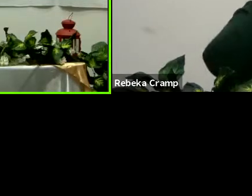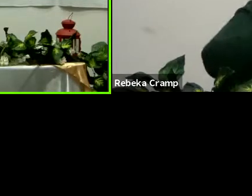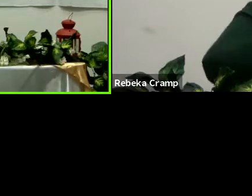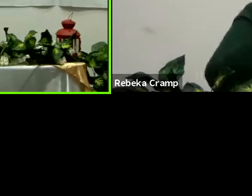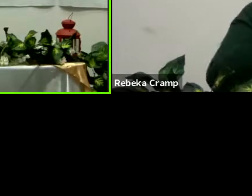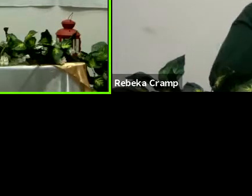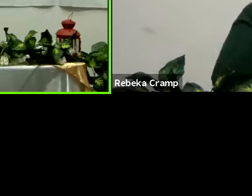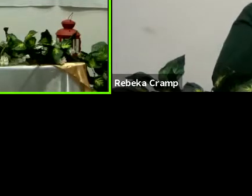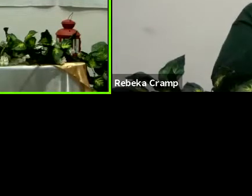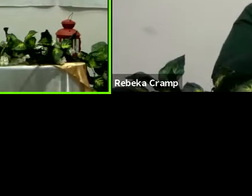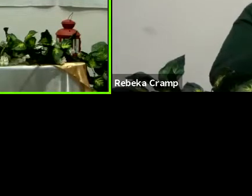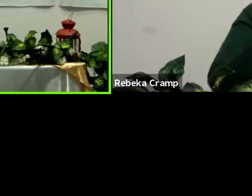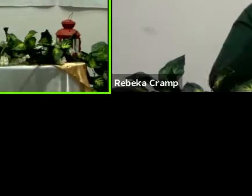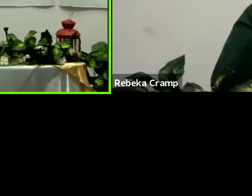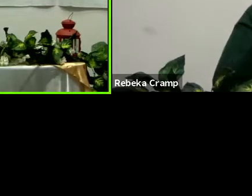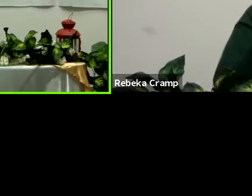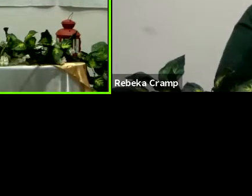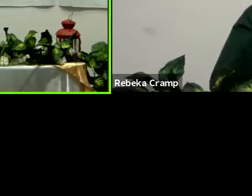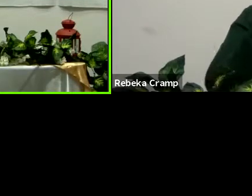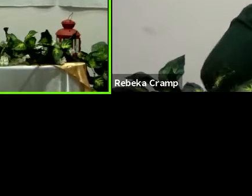It's muted. Please unmute it.